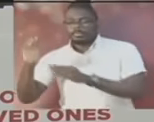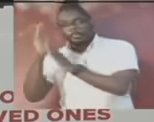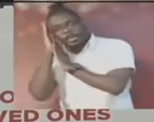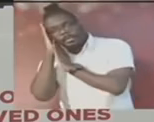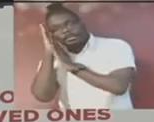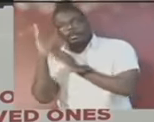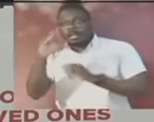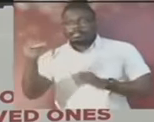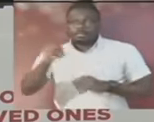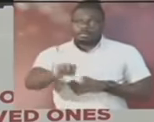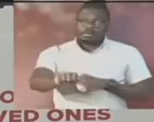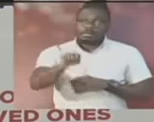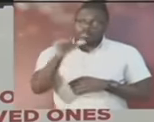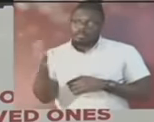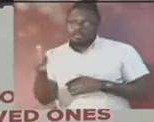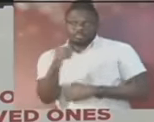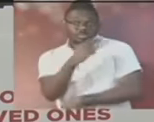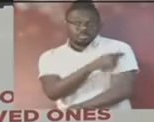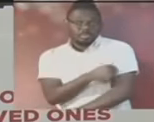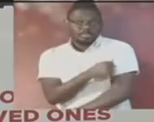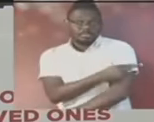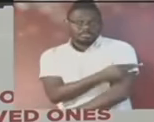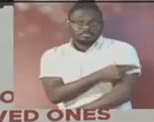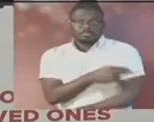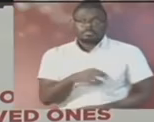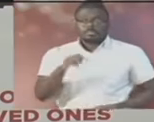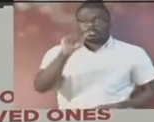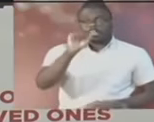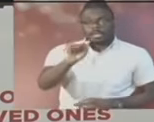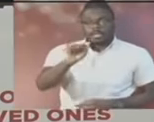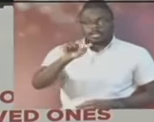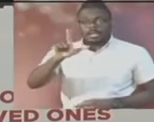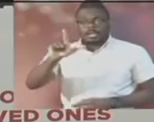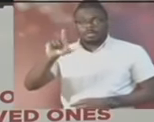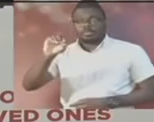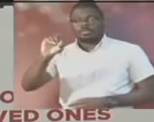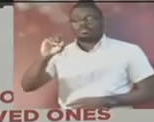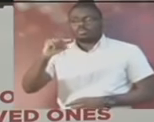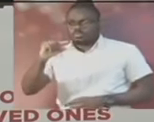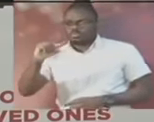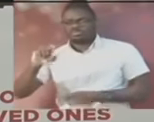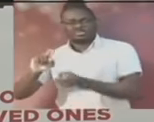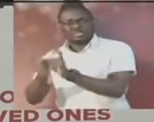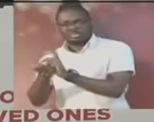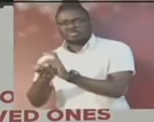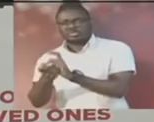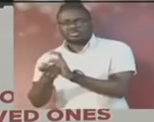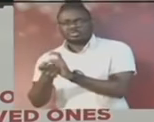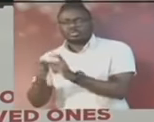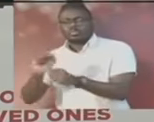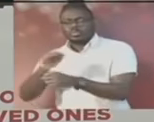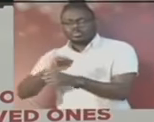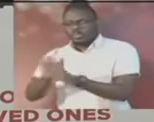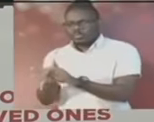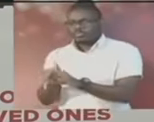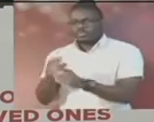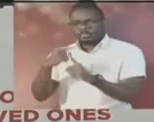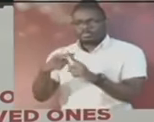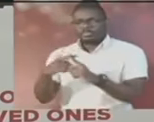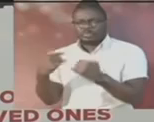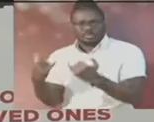a suspected cases hospital to a confirmed case hospital. We are imploring the